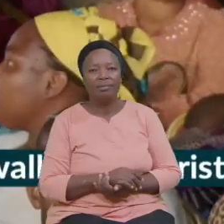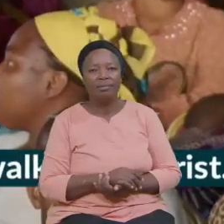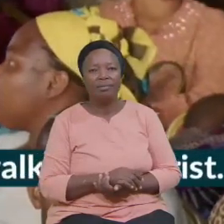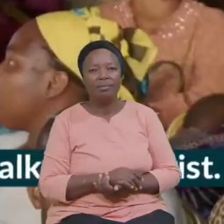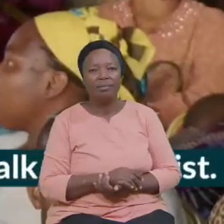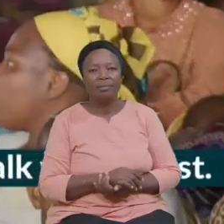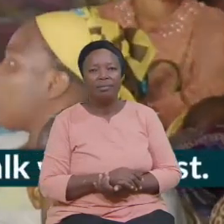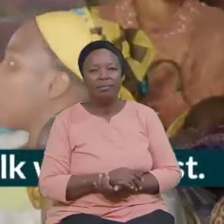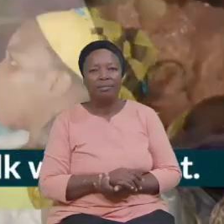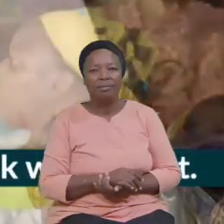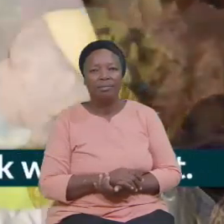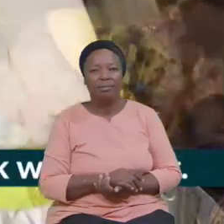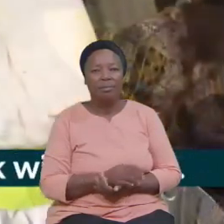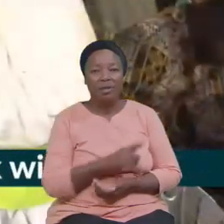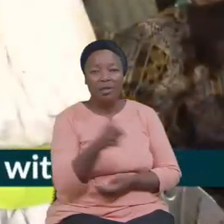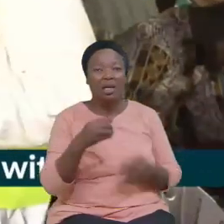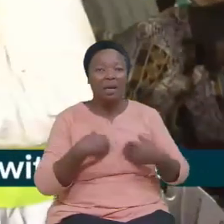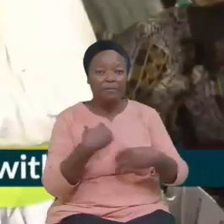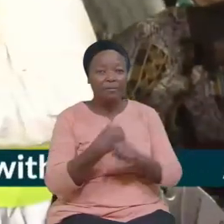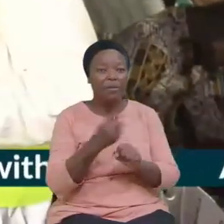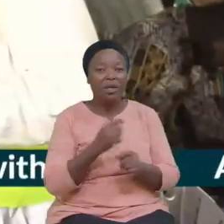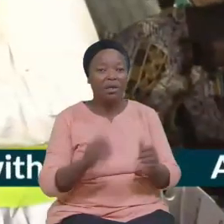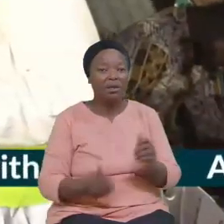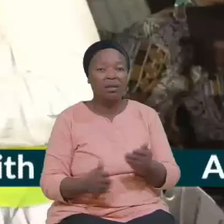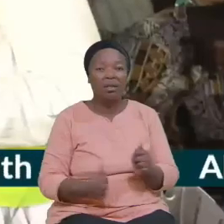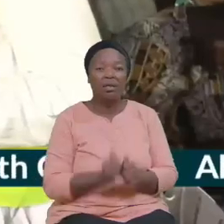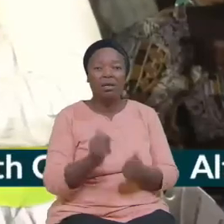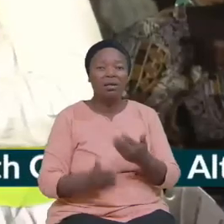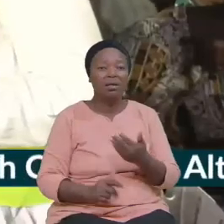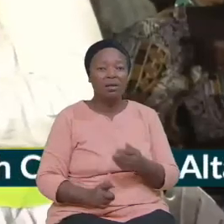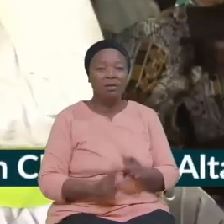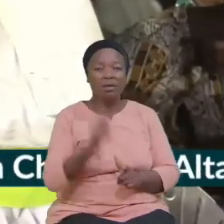They have made the greatest decision of life.